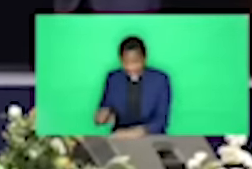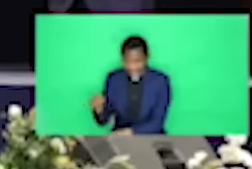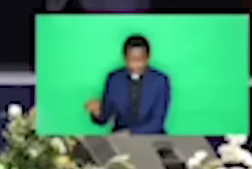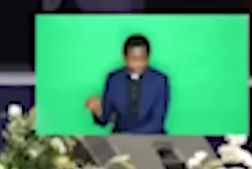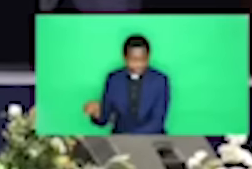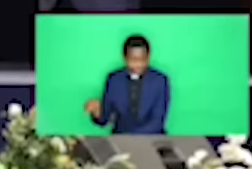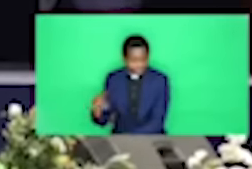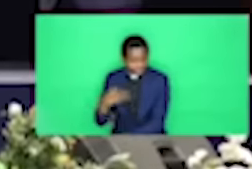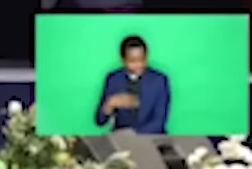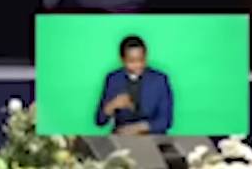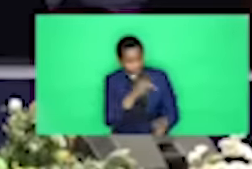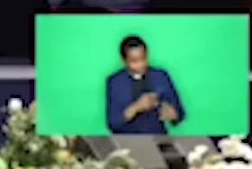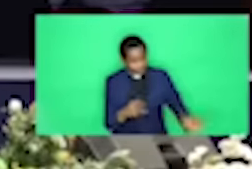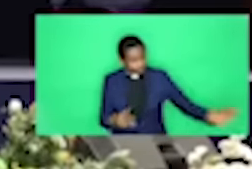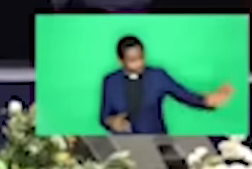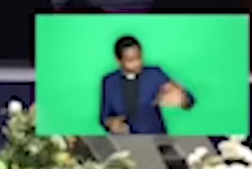Do not uphold